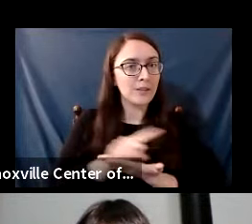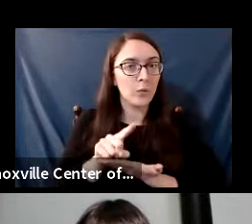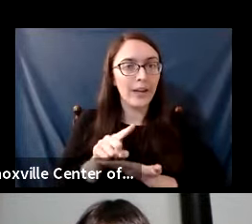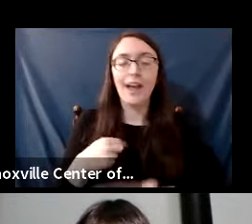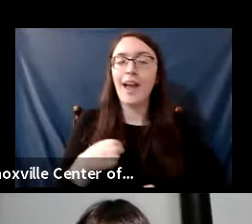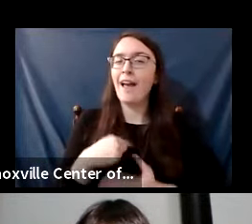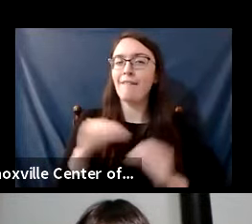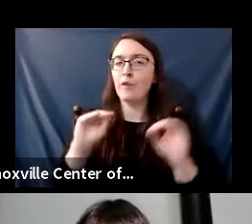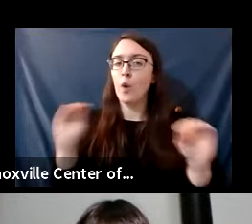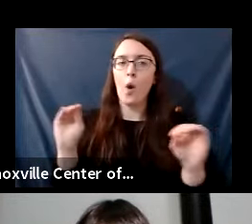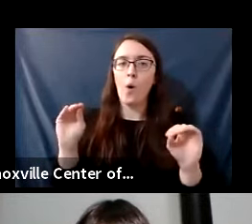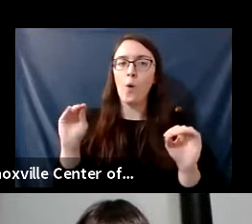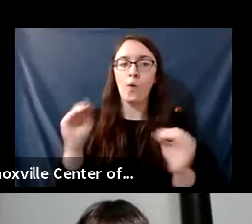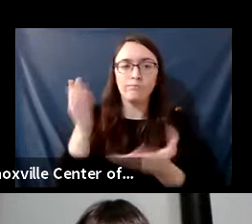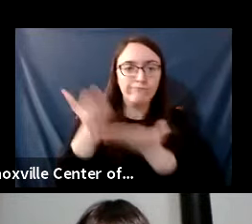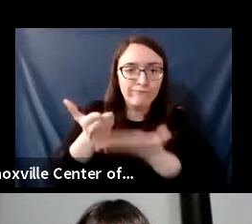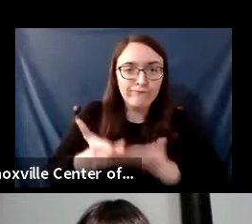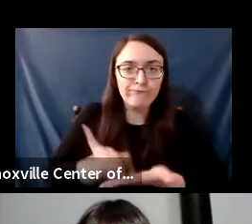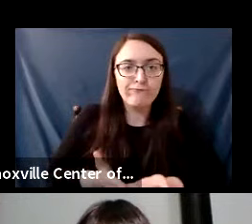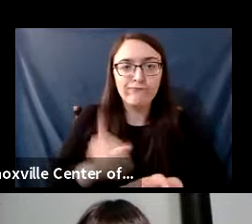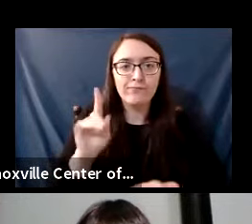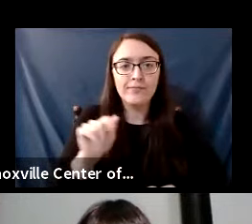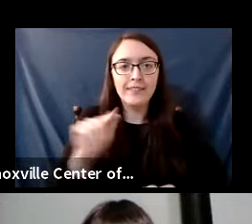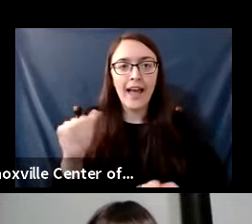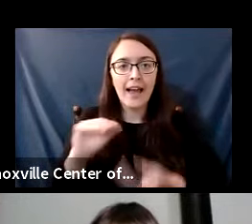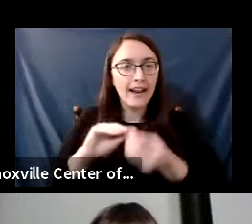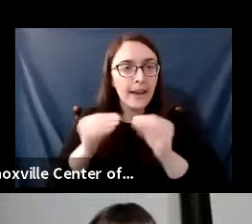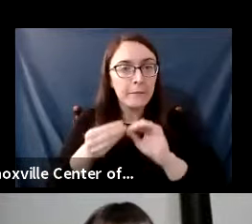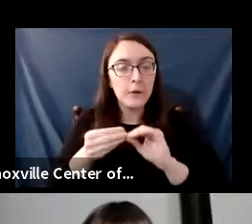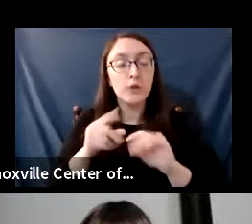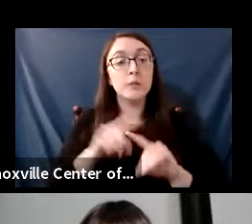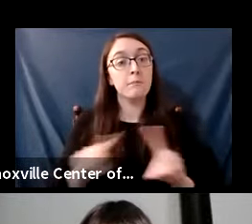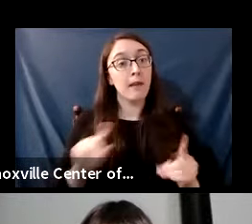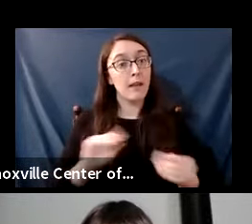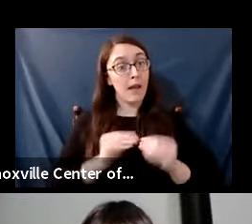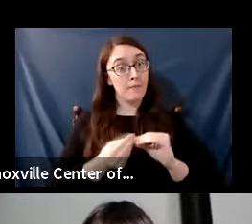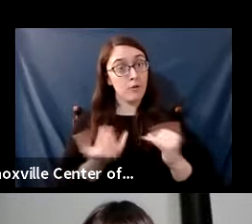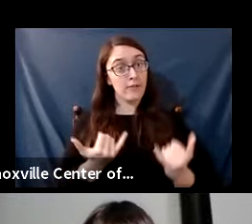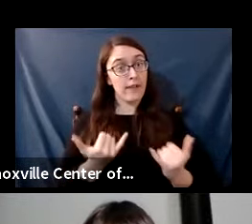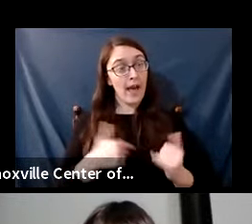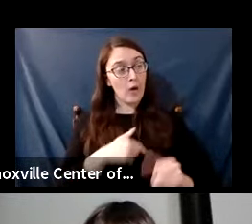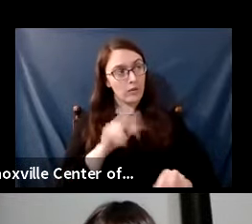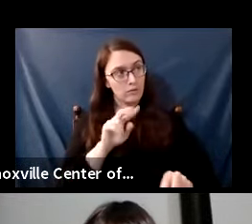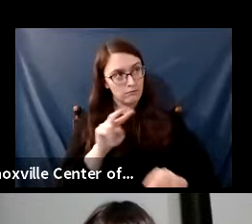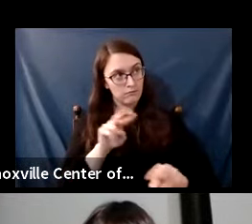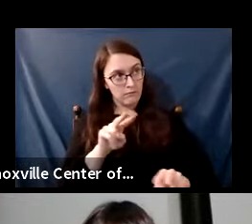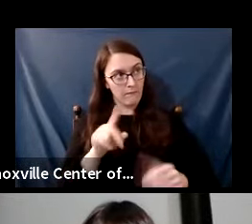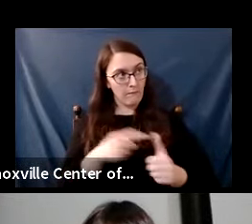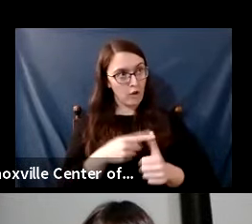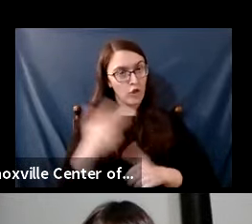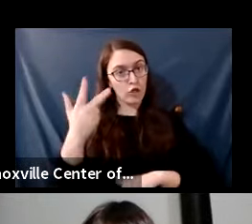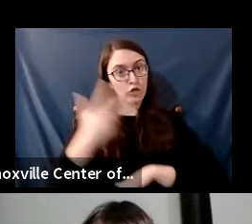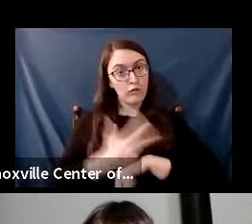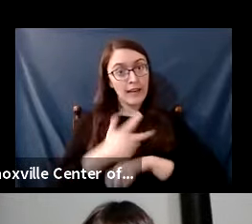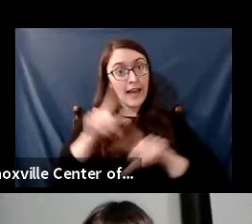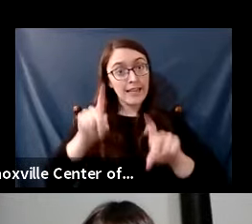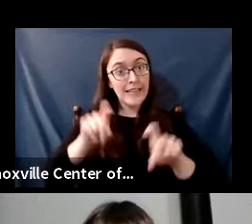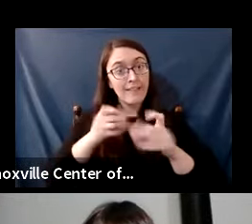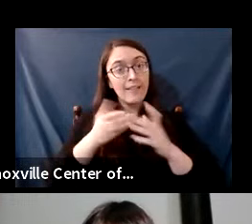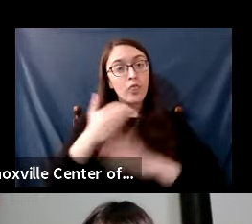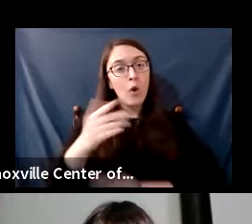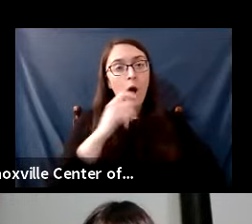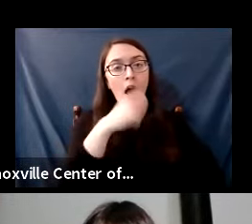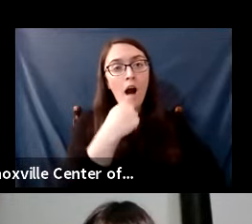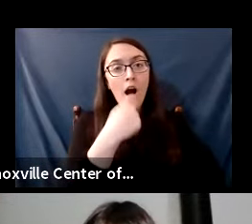this evening in regard to that, but the numbers that we are tentatively seeing from just the first 3 days of testing through our saliva